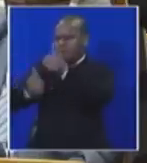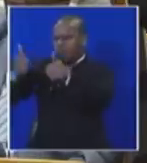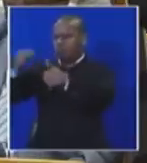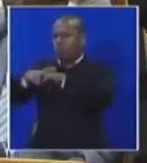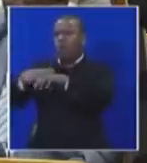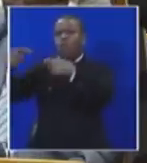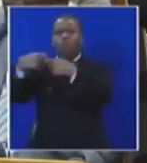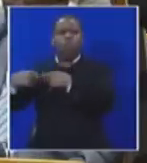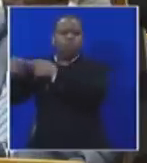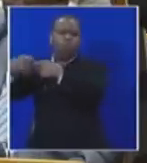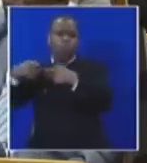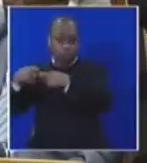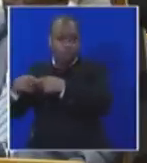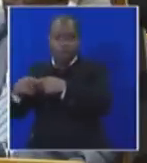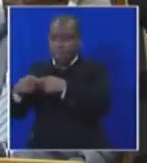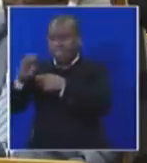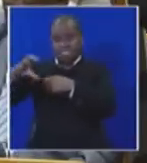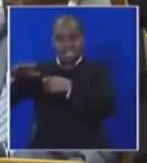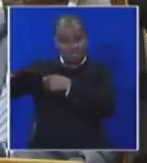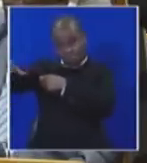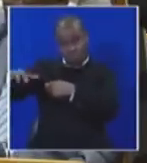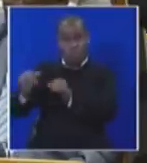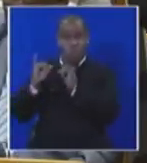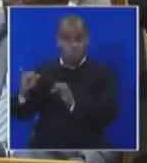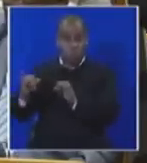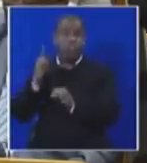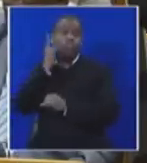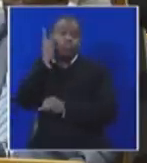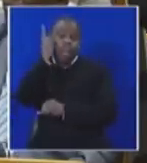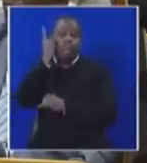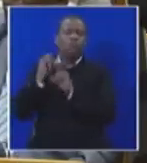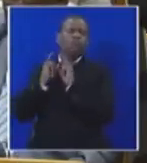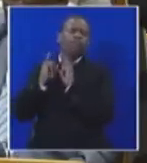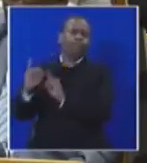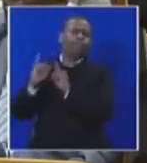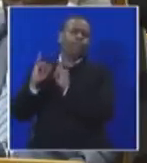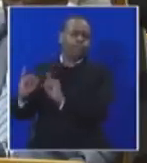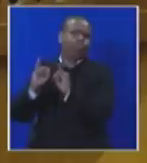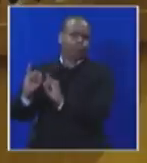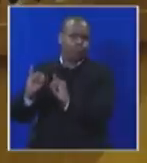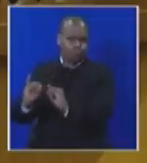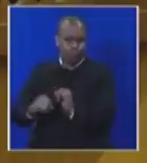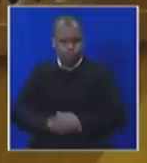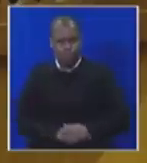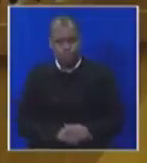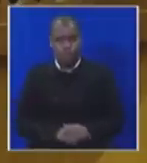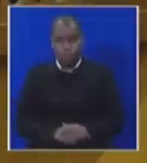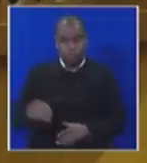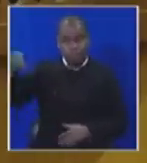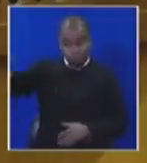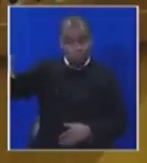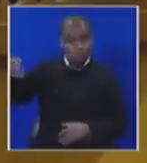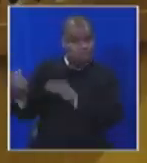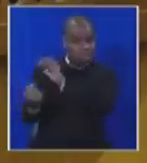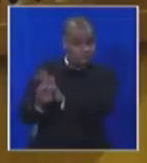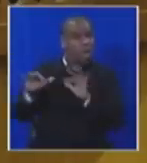of government. In the Eastern Cape, the shame of blatant state larceny, that is theft, in